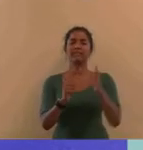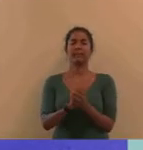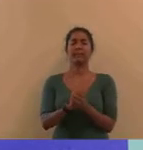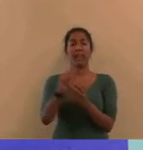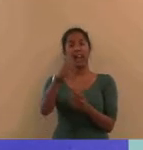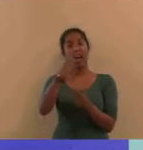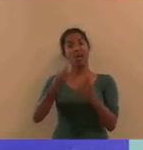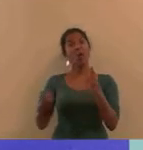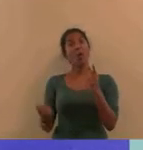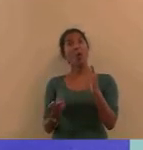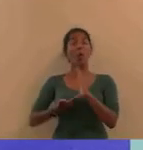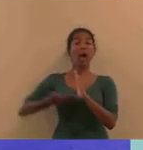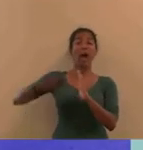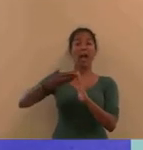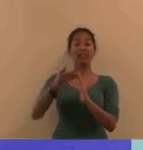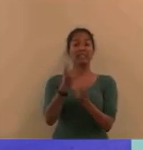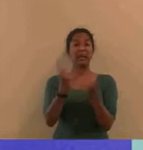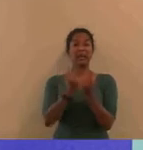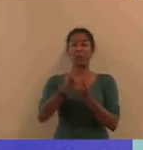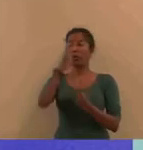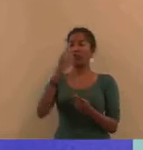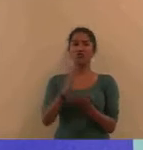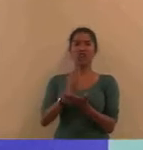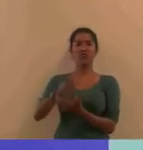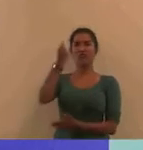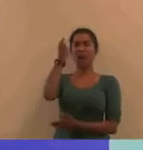also be something that we take for granted.